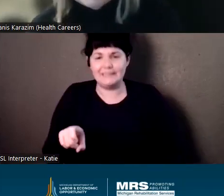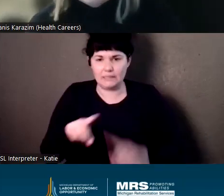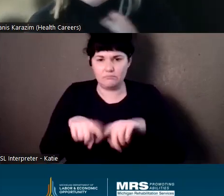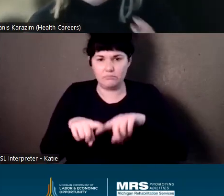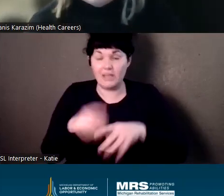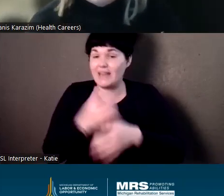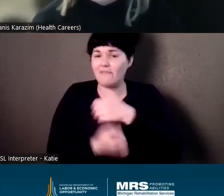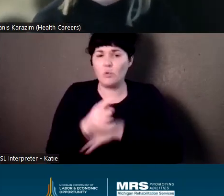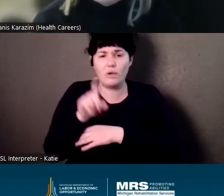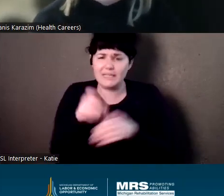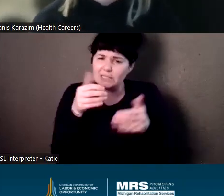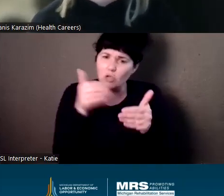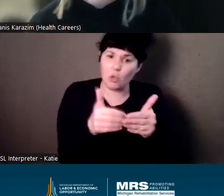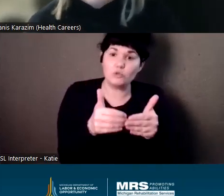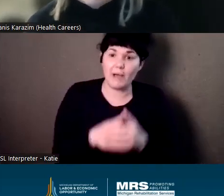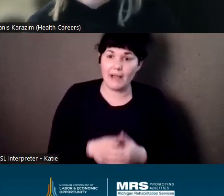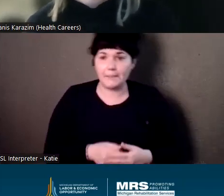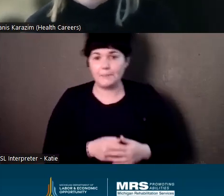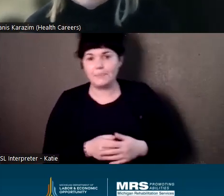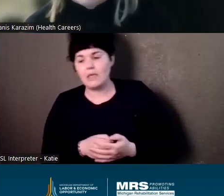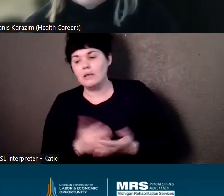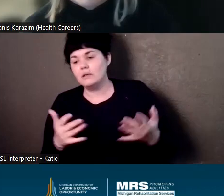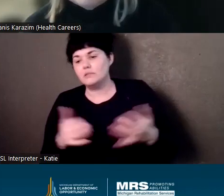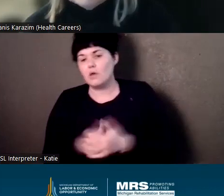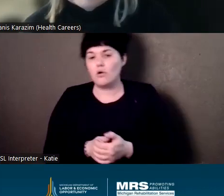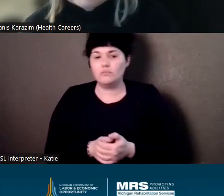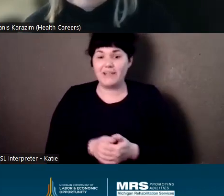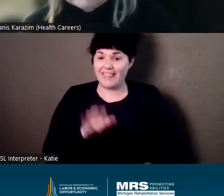And so it isn't an industry that is going to,